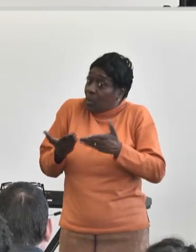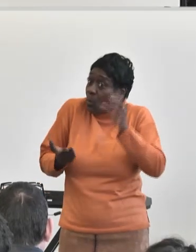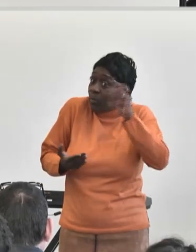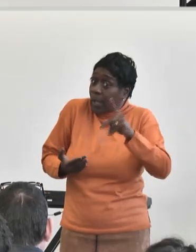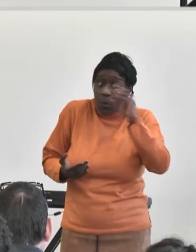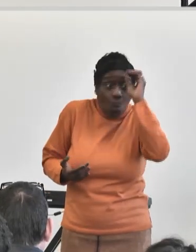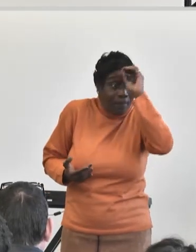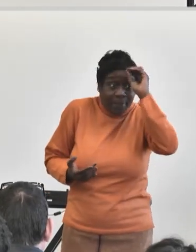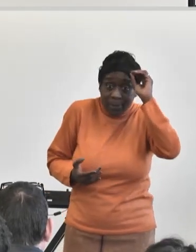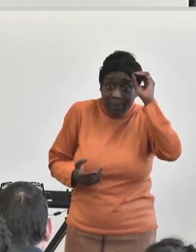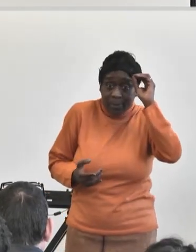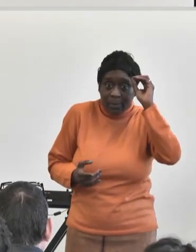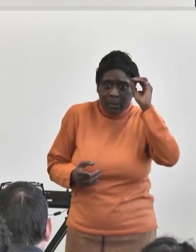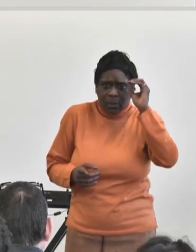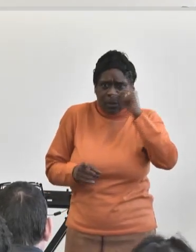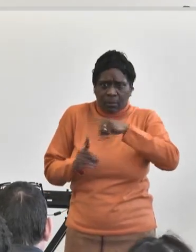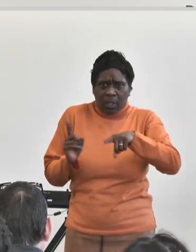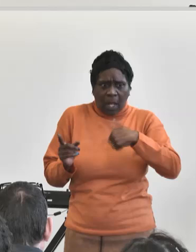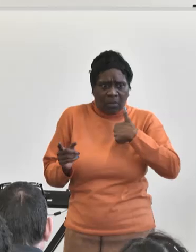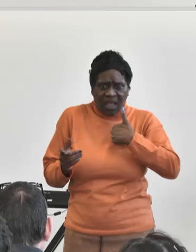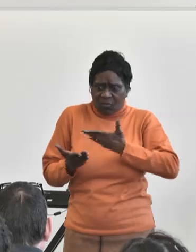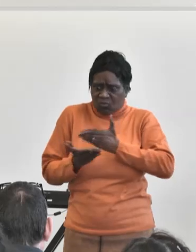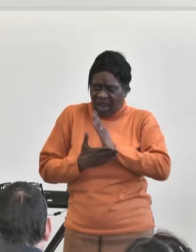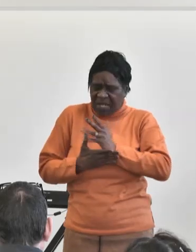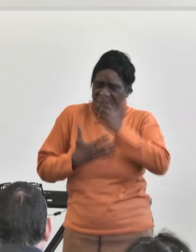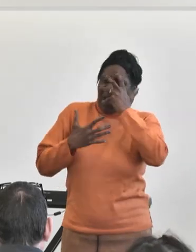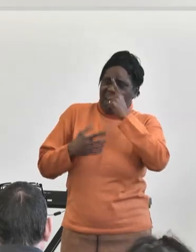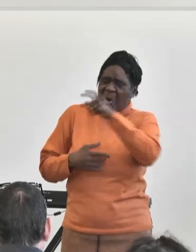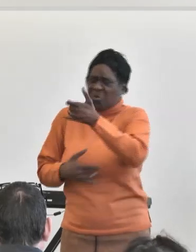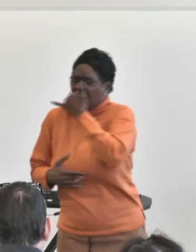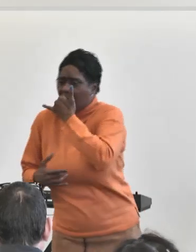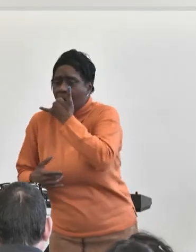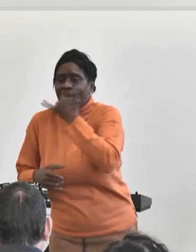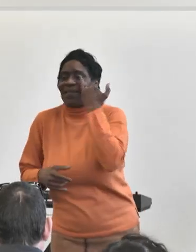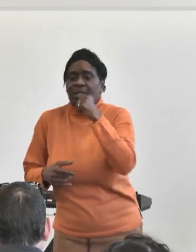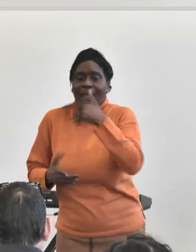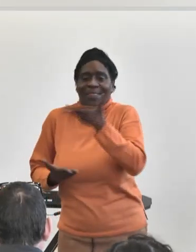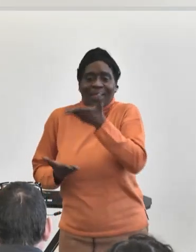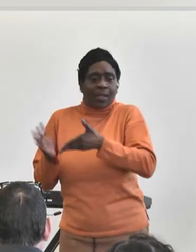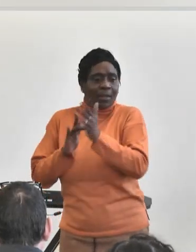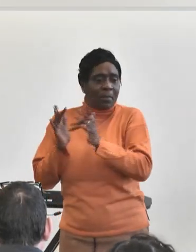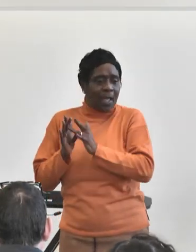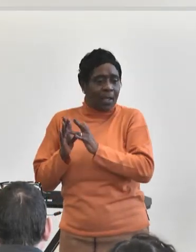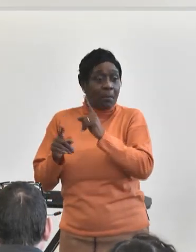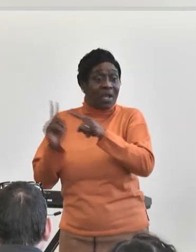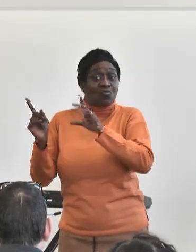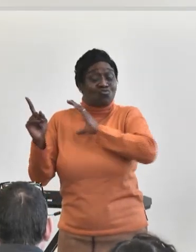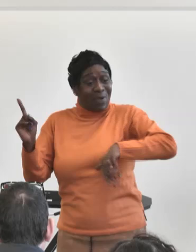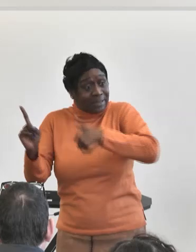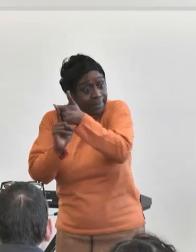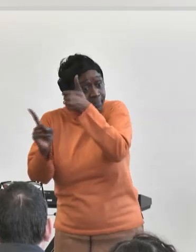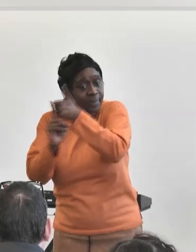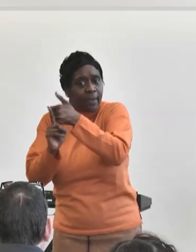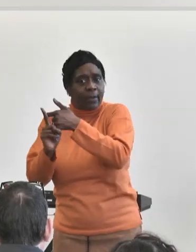una opinión más o menos, but I really don't have a right to be dogmatic about it. Pero no puedo ser dogmático en esto. But when it comes to Christ, pero cuando se